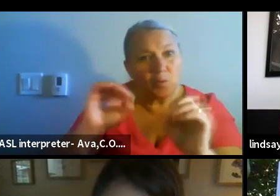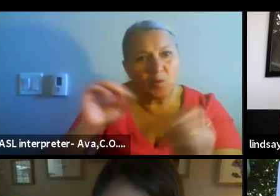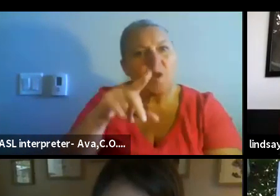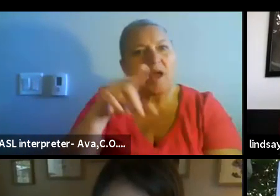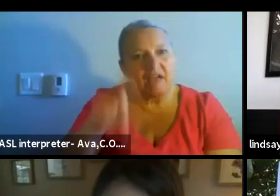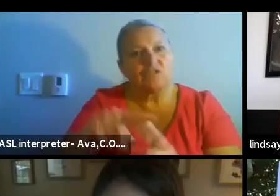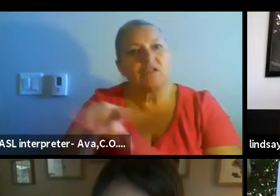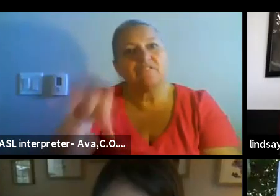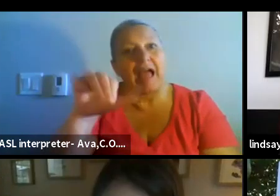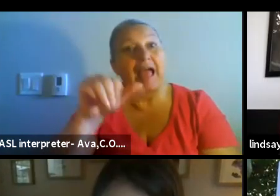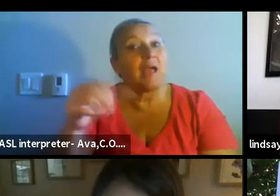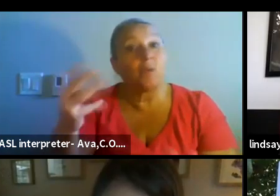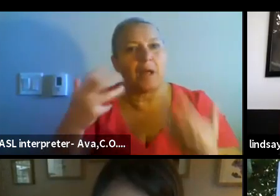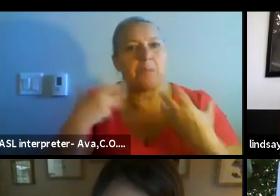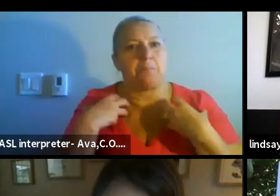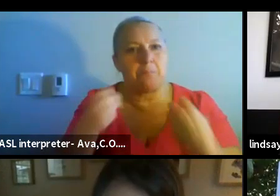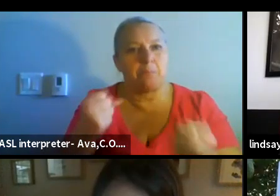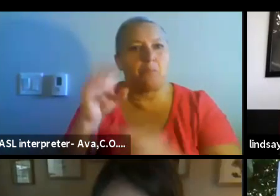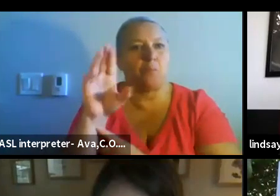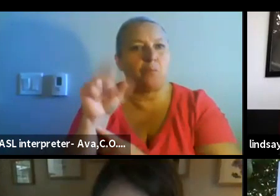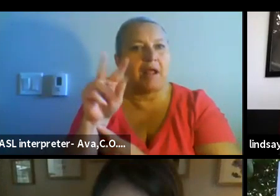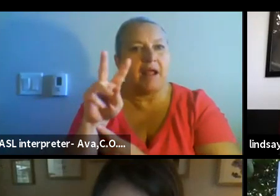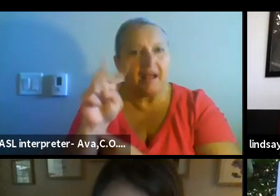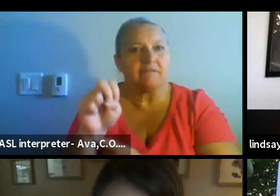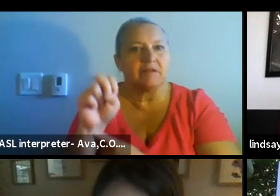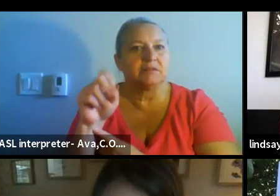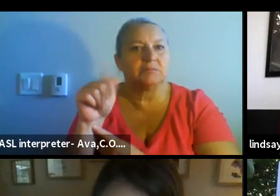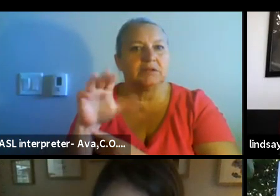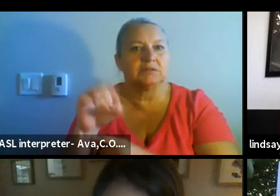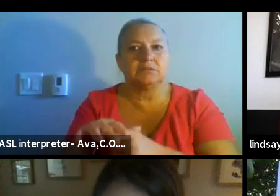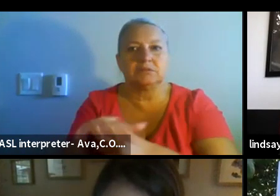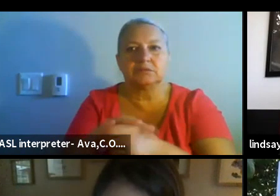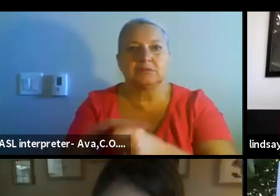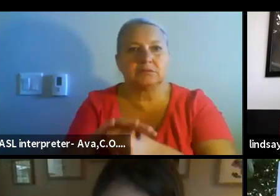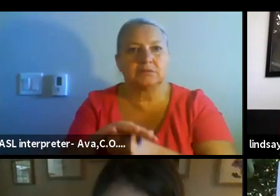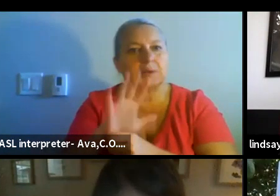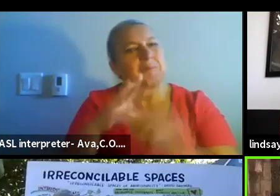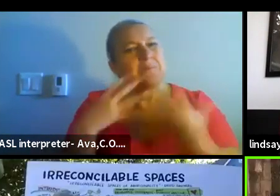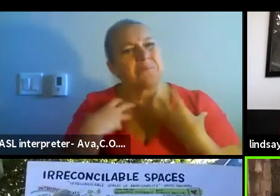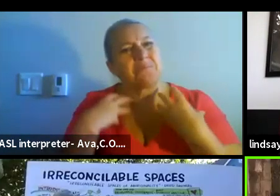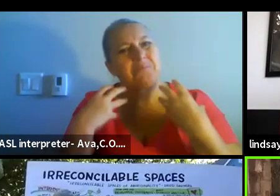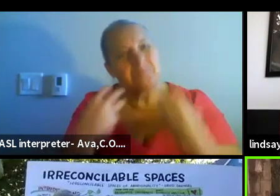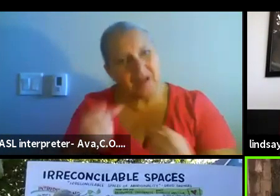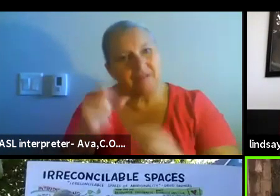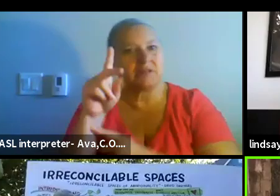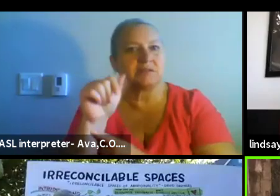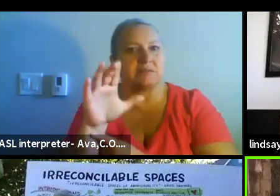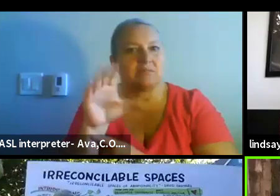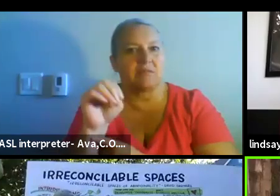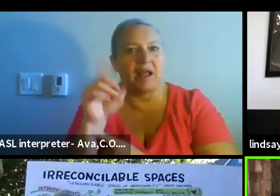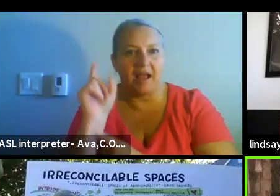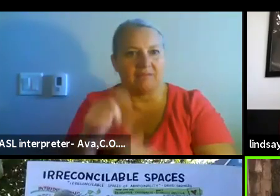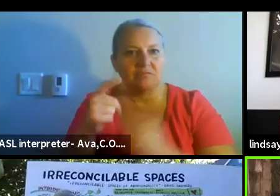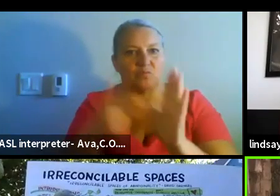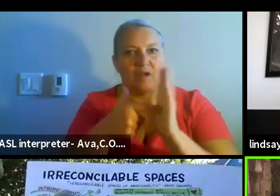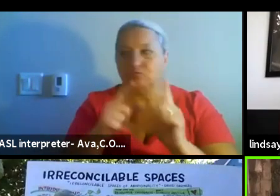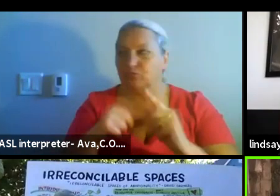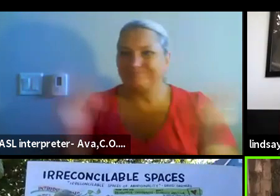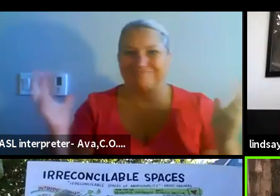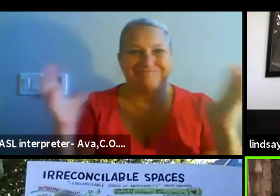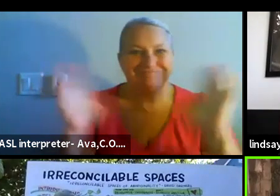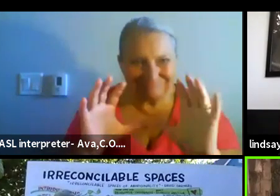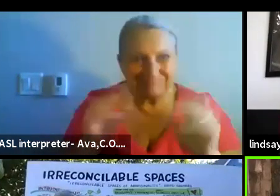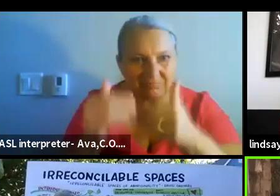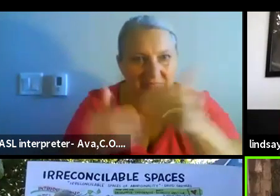brave space. Bravery would be required if we were to break the dam together. But